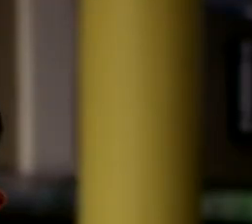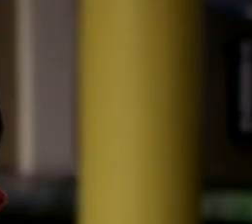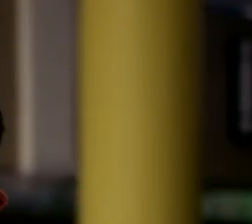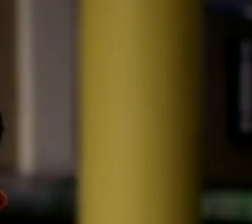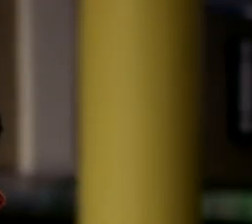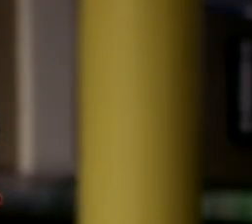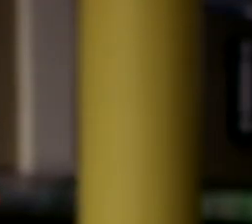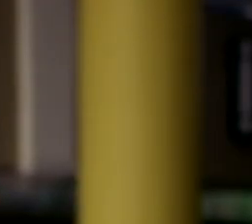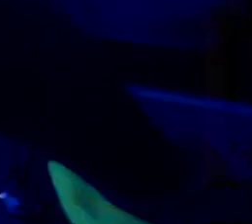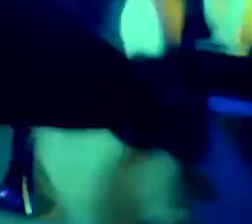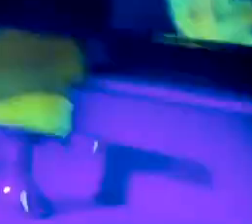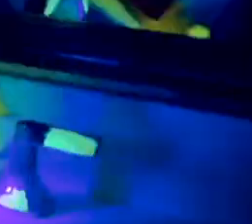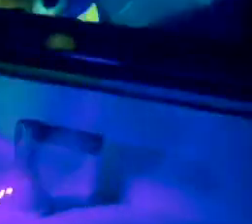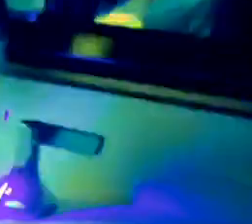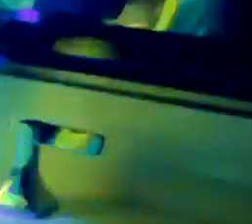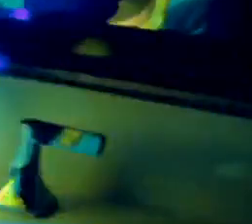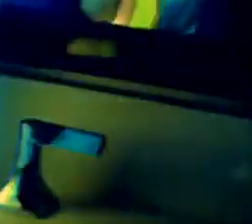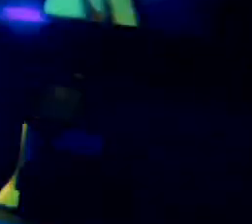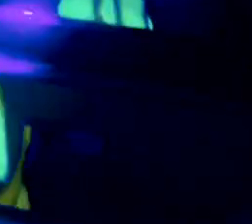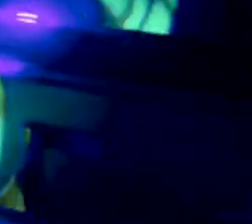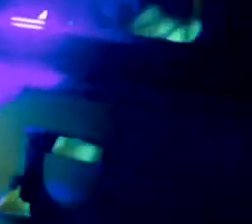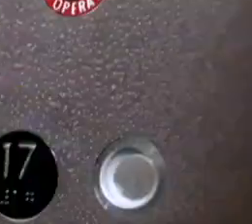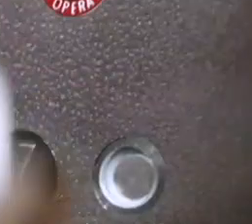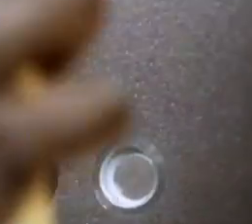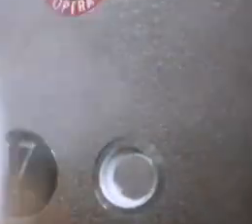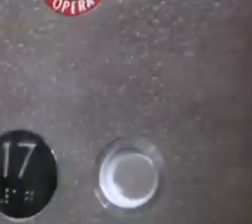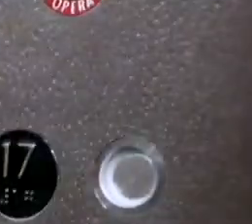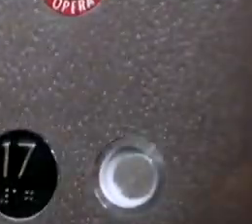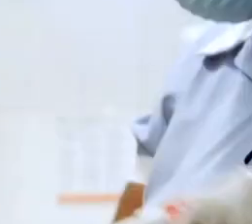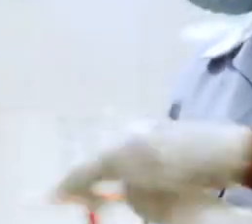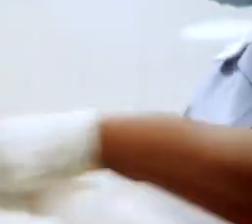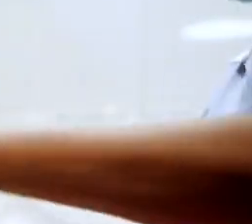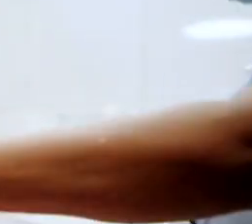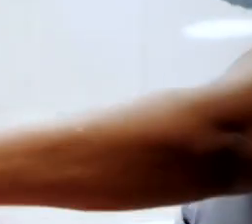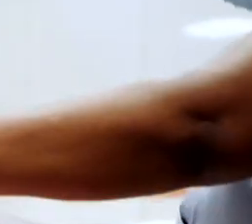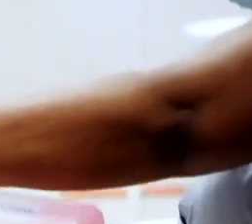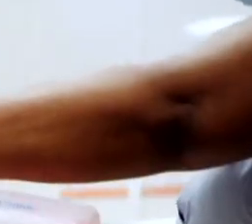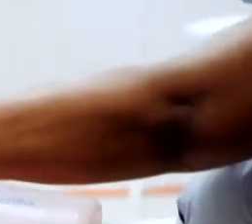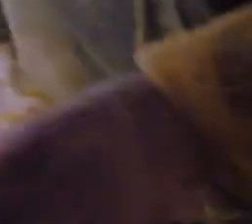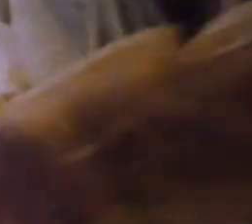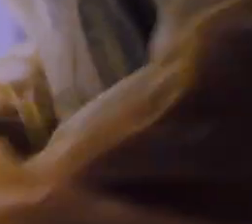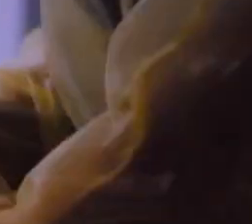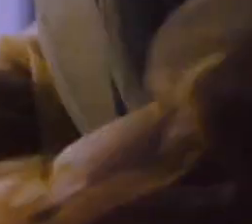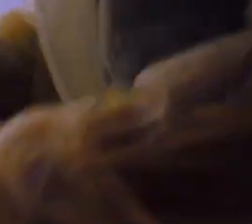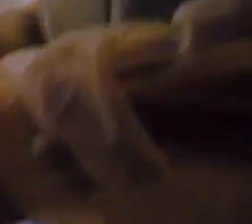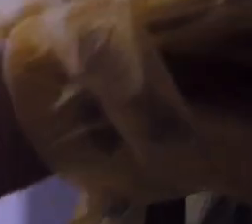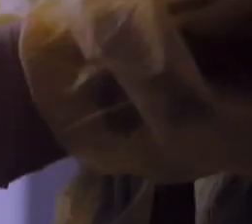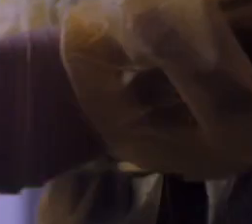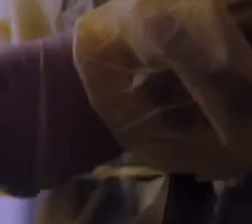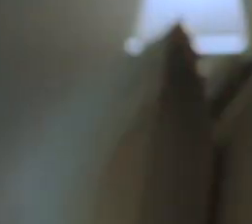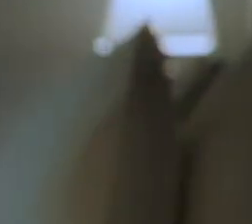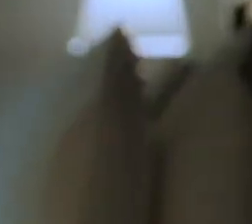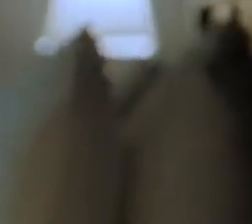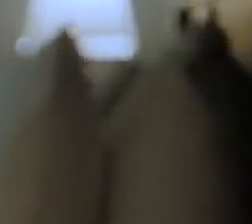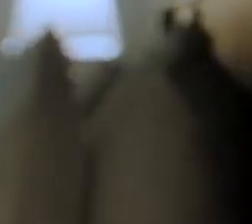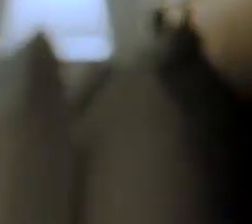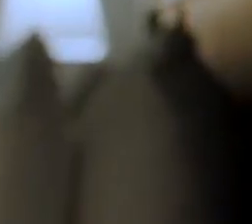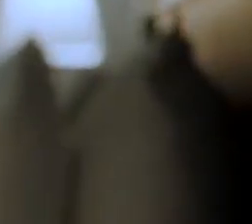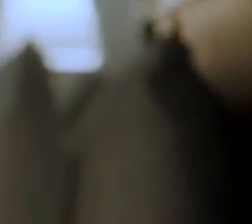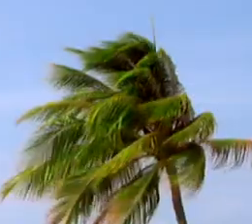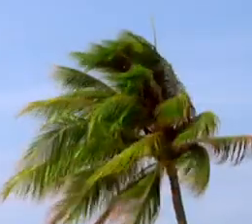they feel well protected. New standards are in place to ensure your safety. We are here to serve you